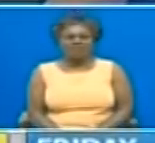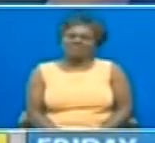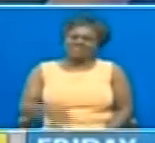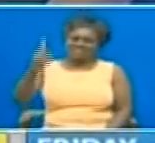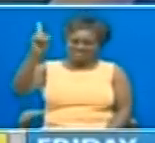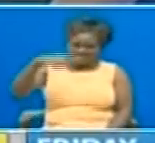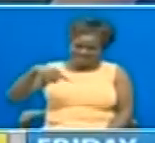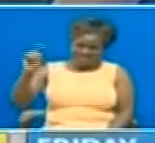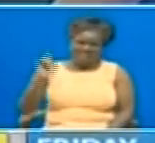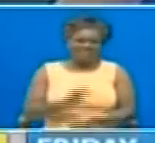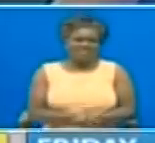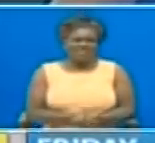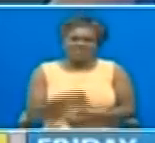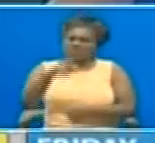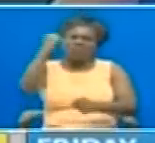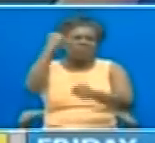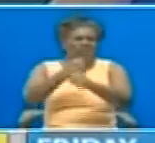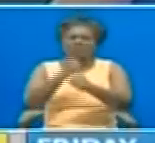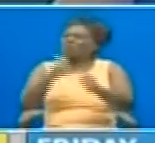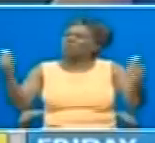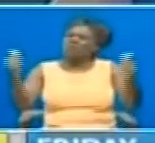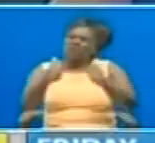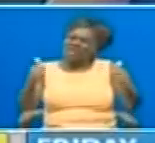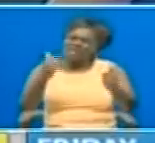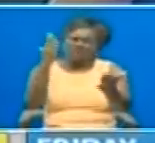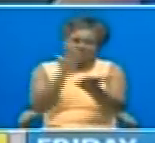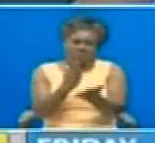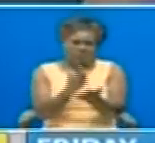Right, so you've performed quite well.